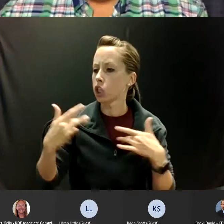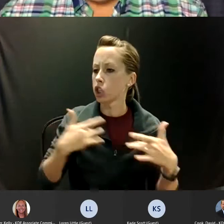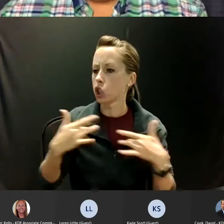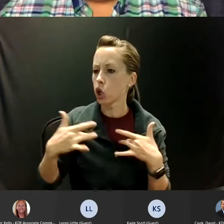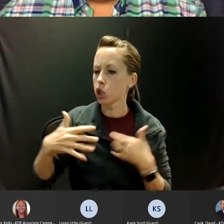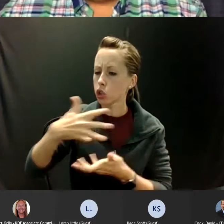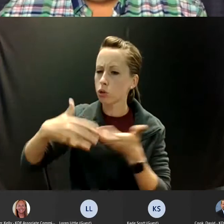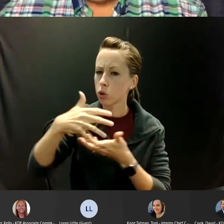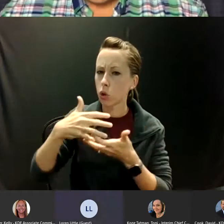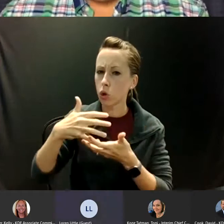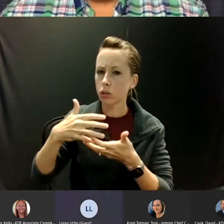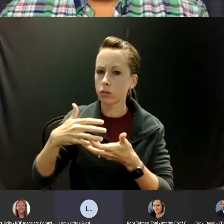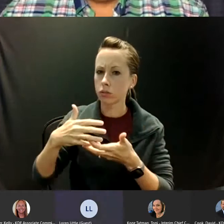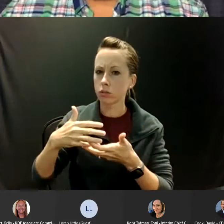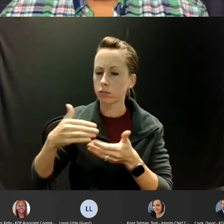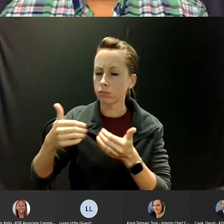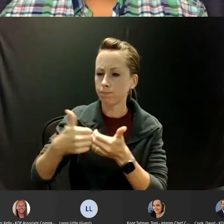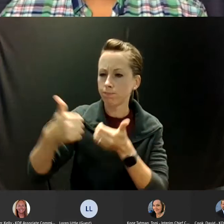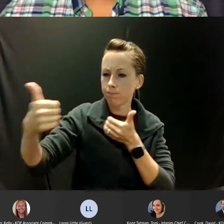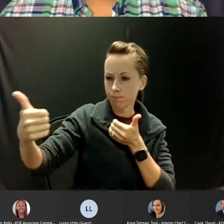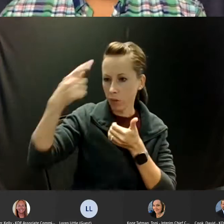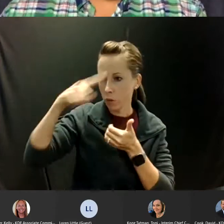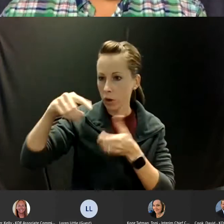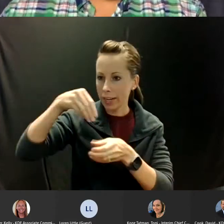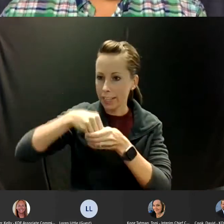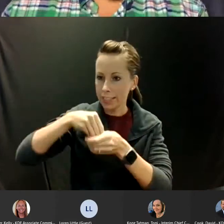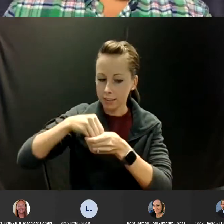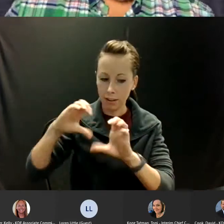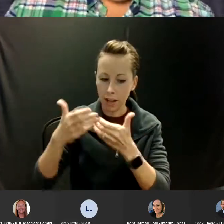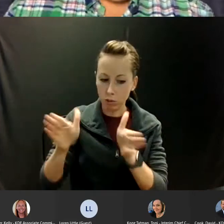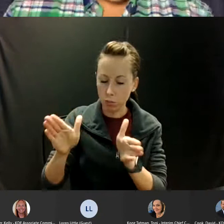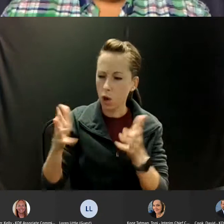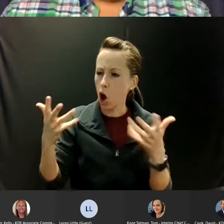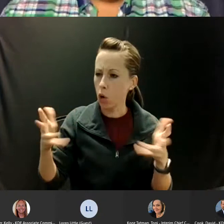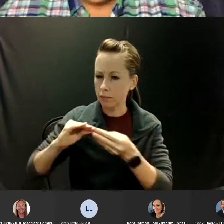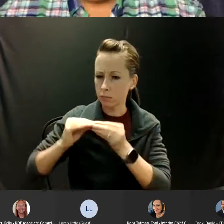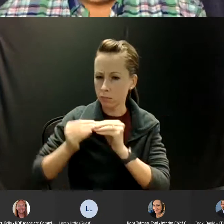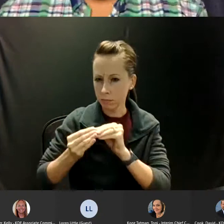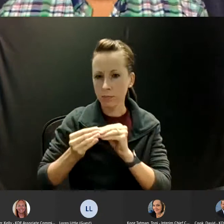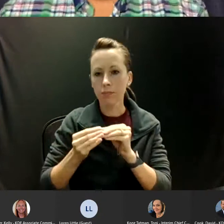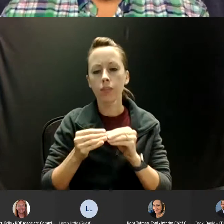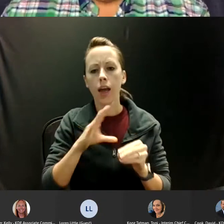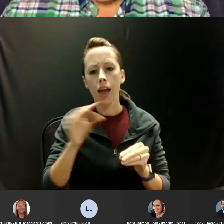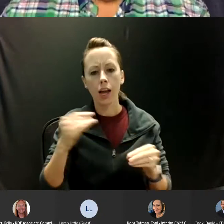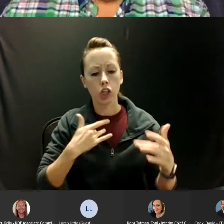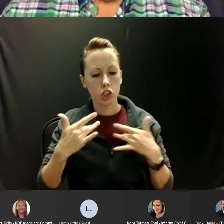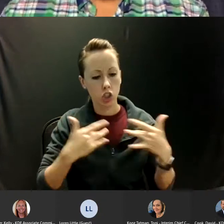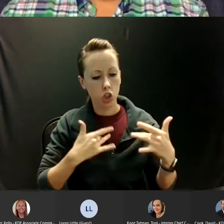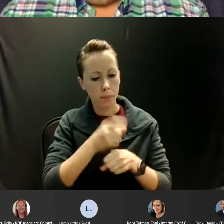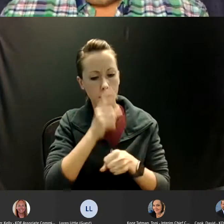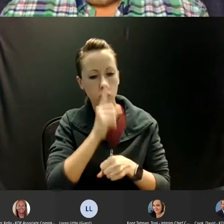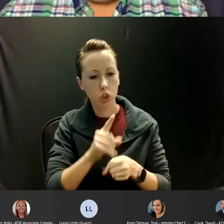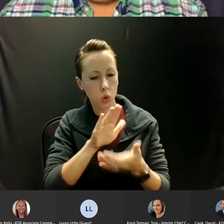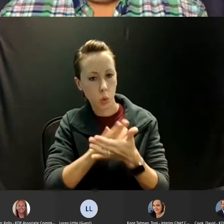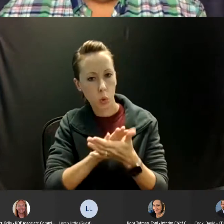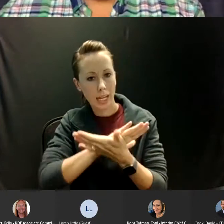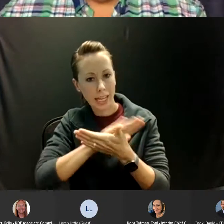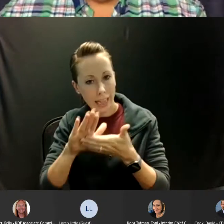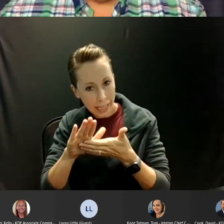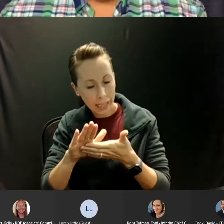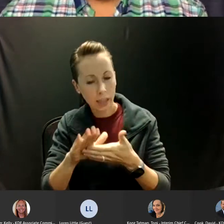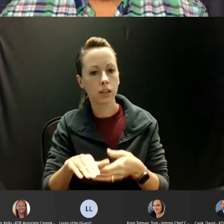a tight fit there. And then also, I'm just concerned about sanitation of schools and, you know, ensuring that classrooms